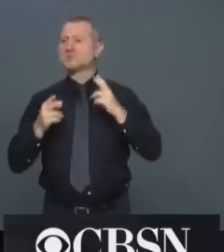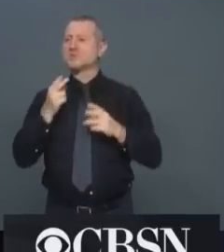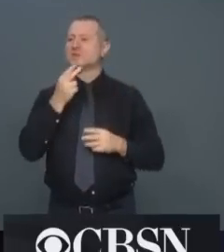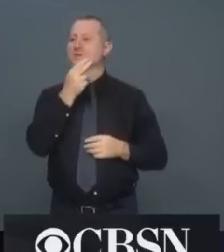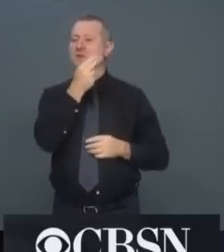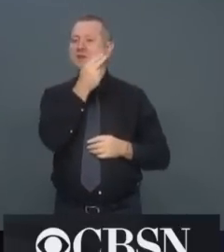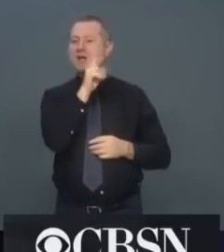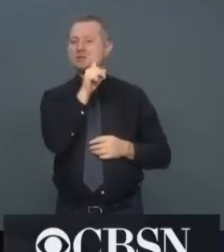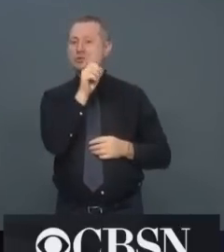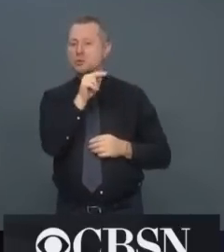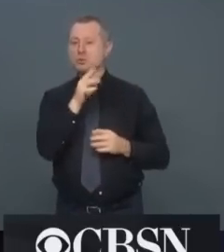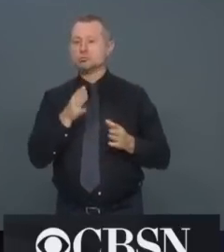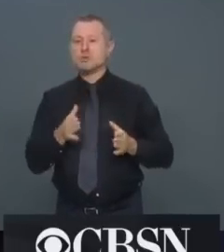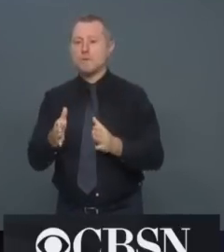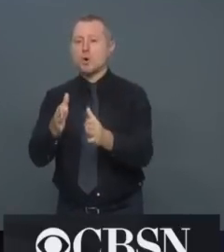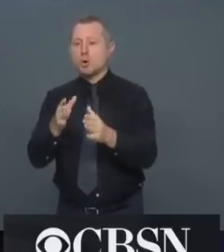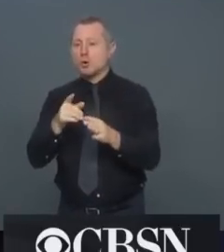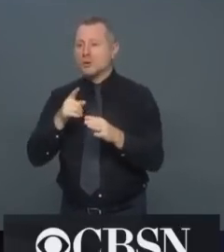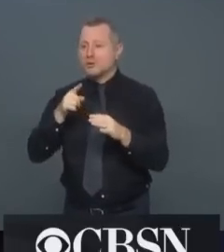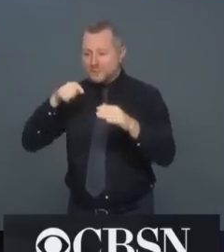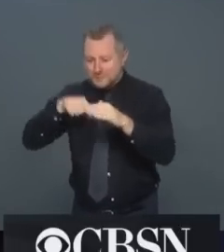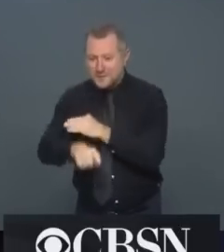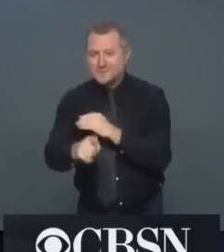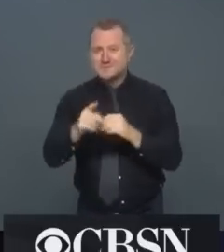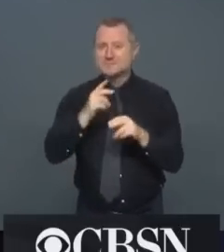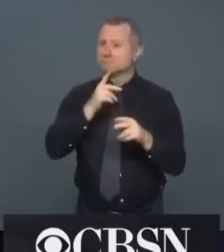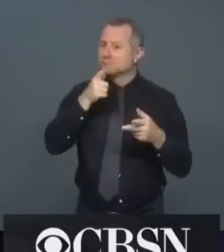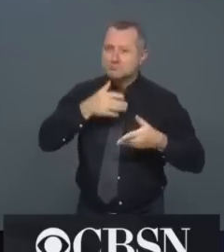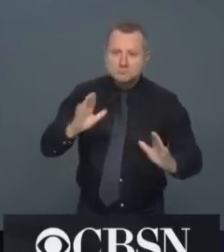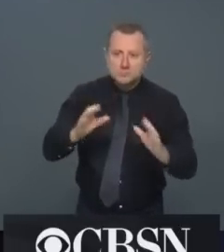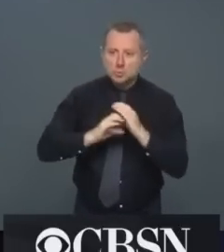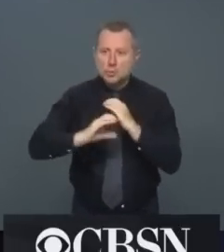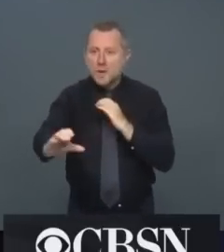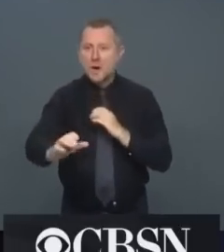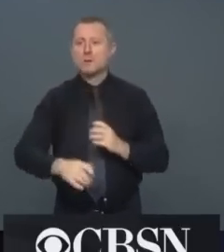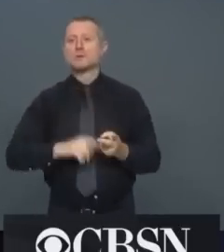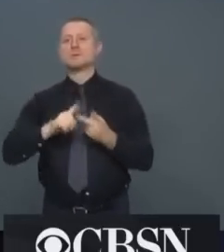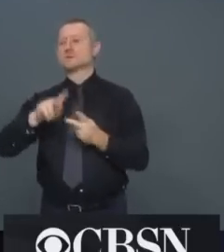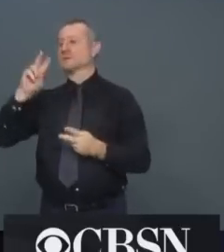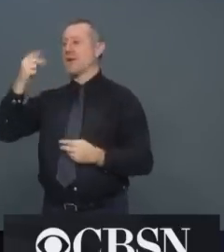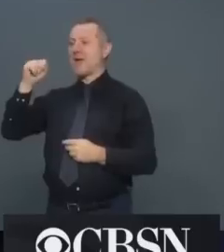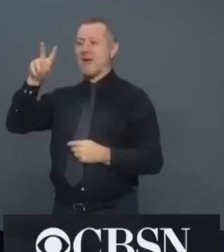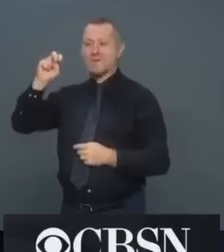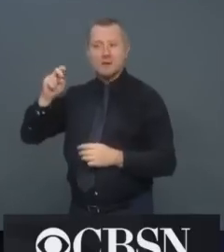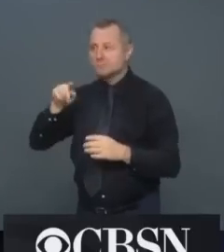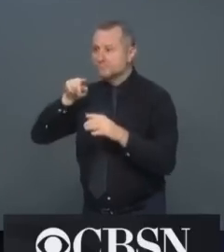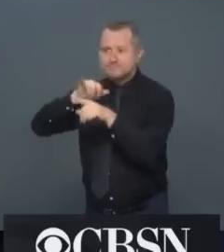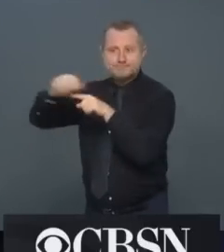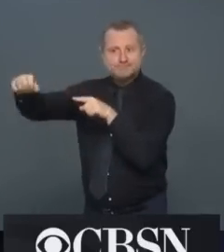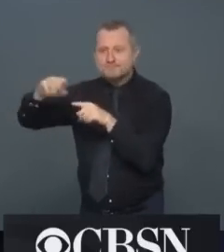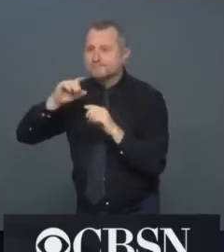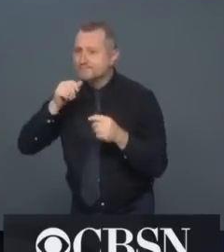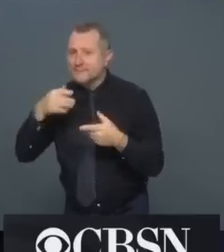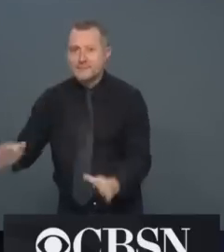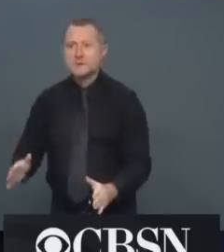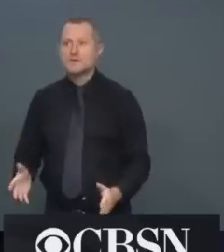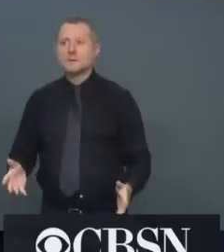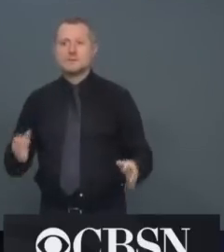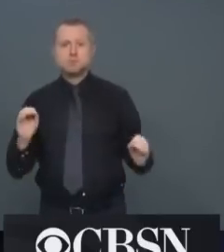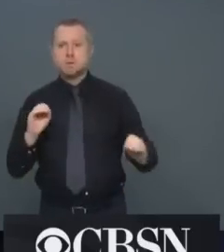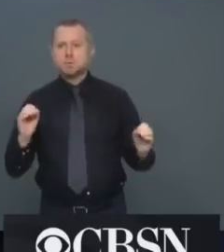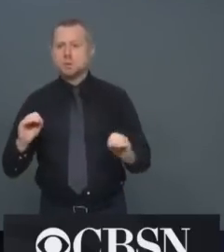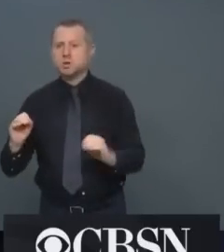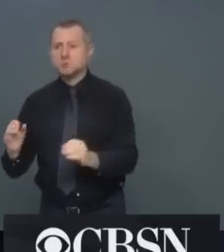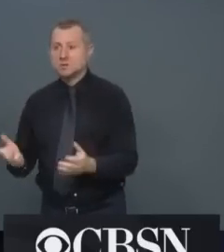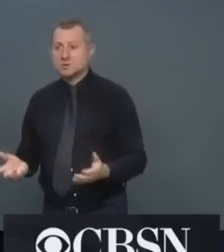no congestion pricing. Every opportunity to hurt New York, he's taken it. You now know you're going to have 4 more years of Trump.